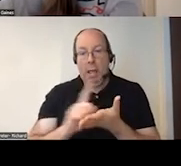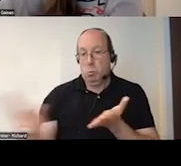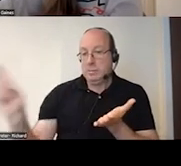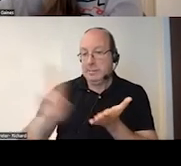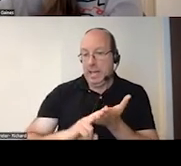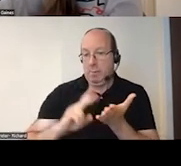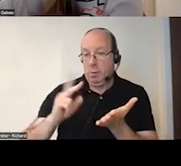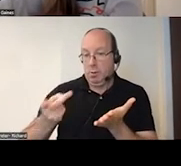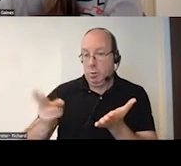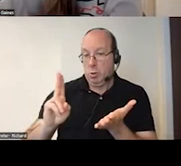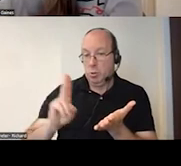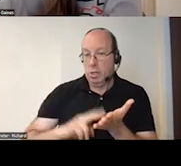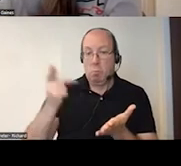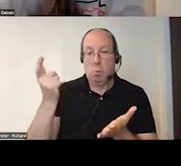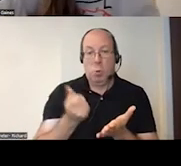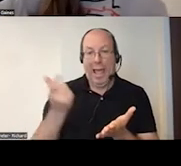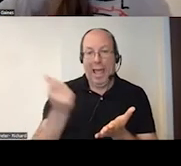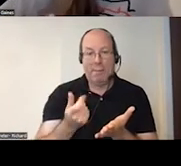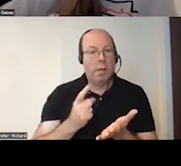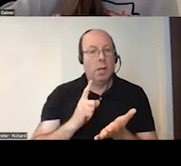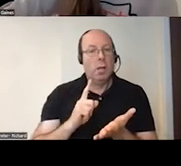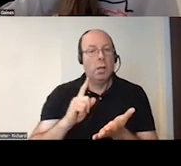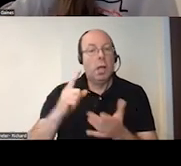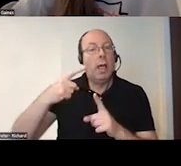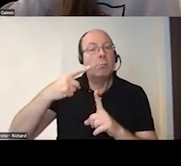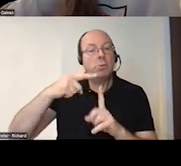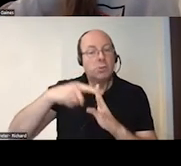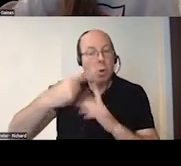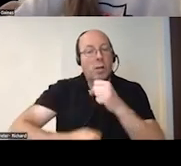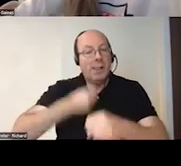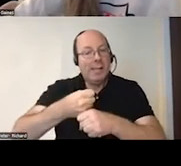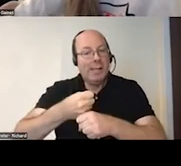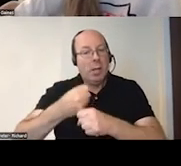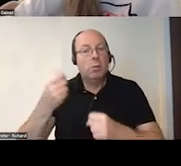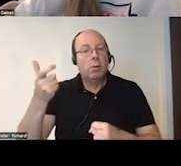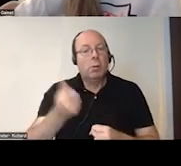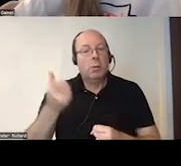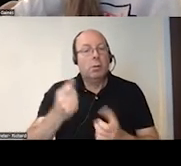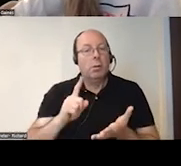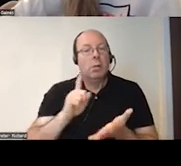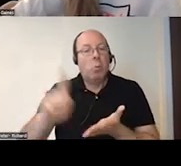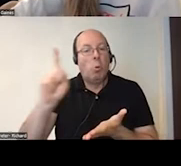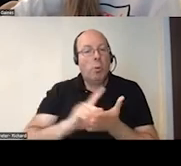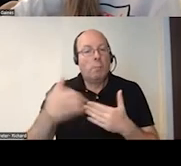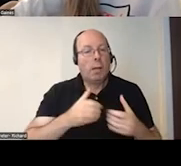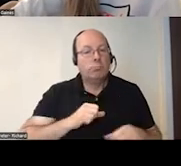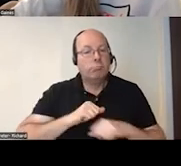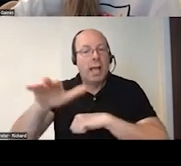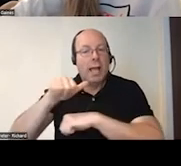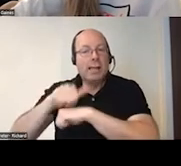subscription in the beginning of the year, and farmers markets for us were kind of a supplement to